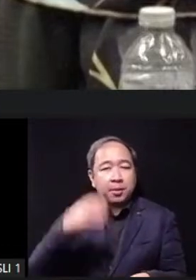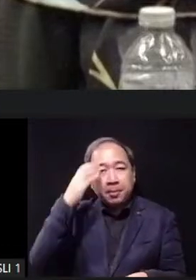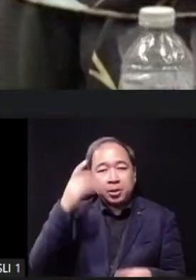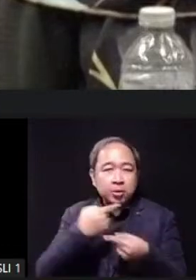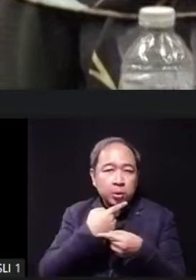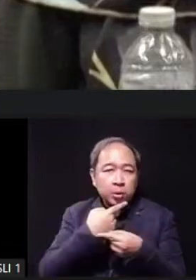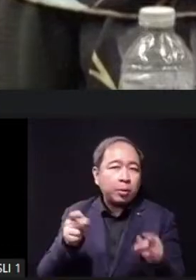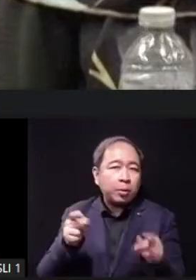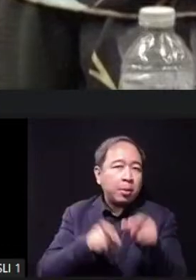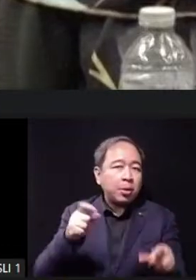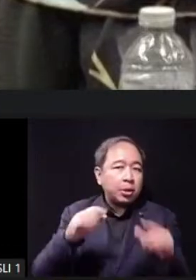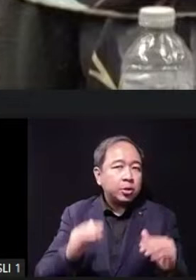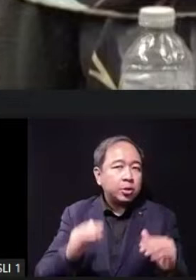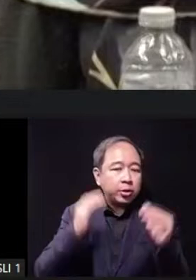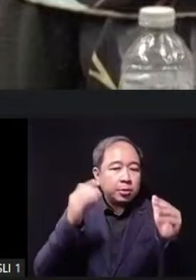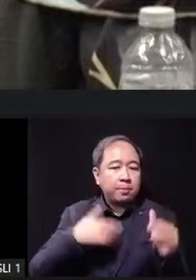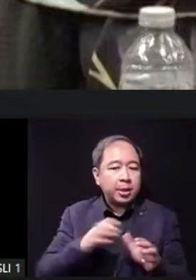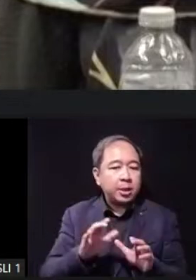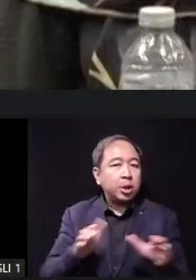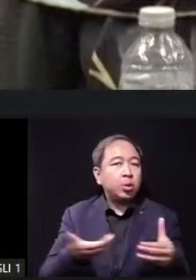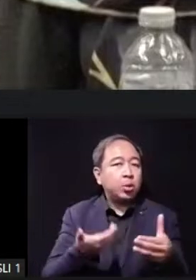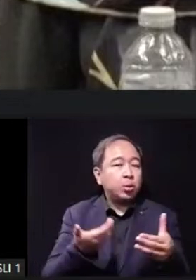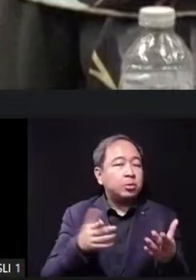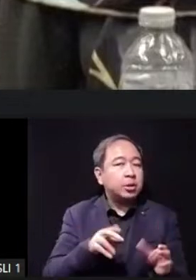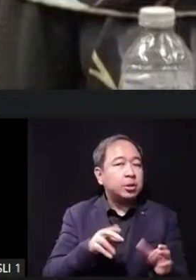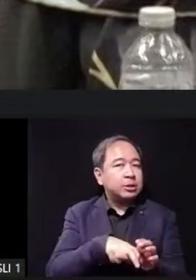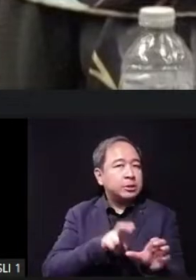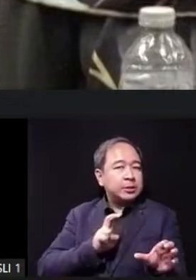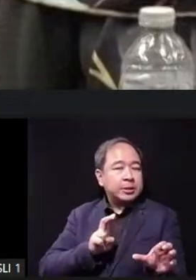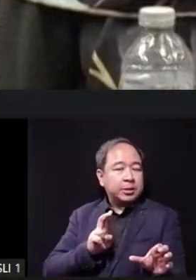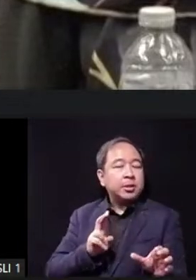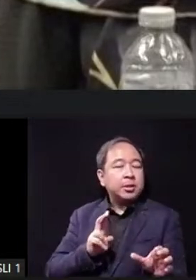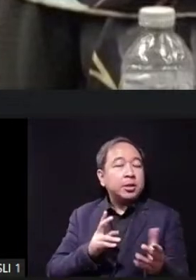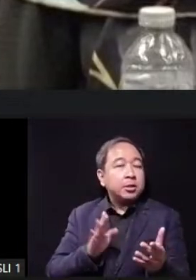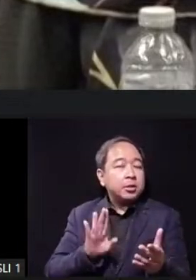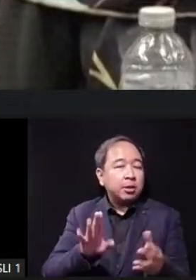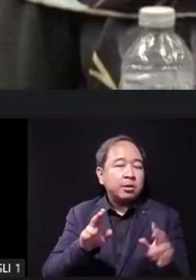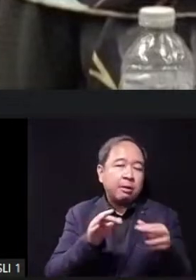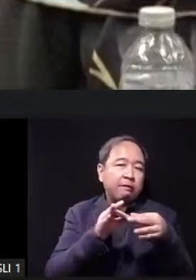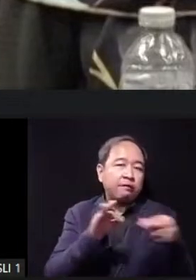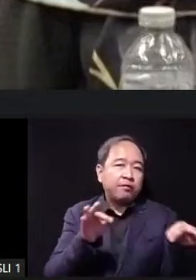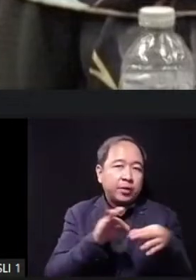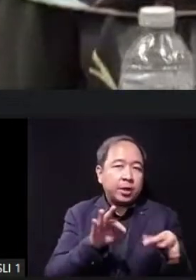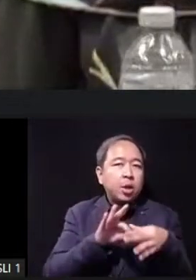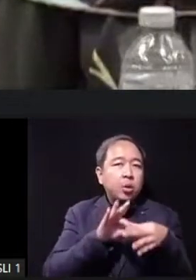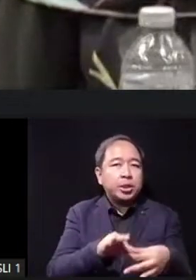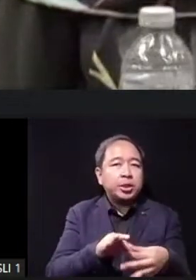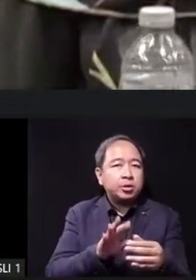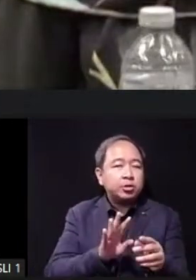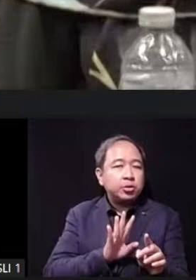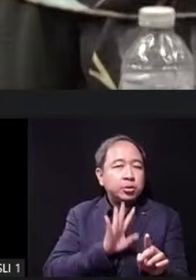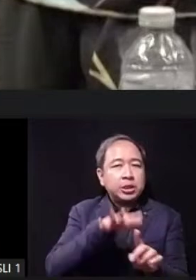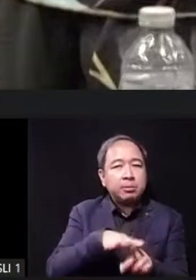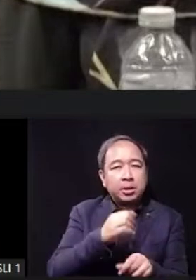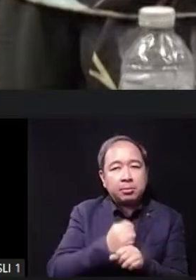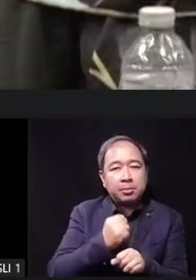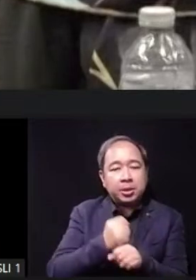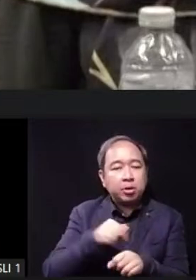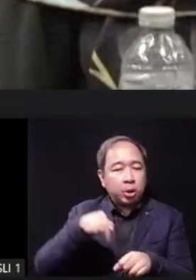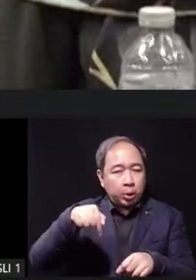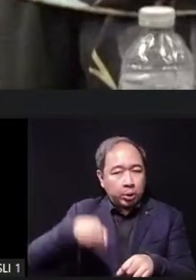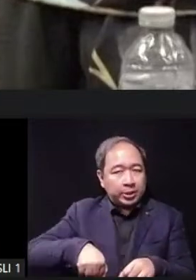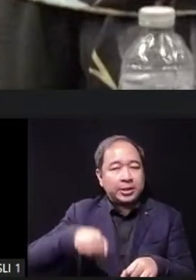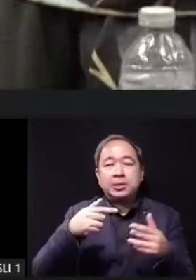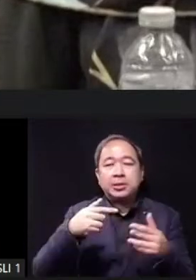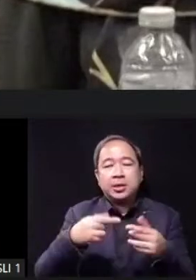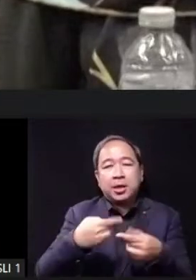Population Development, my delegation would also disassociate itself from the phrase related to the implementation of this declaration. It